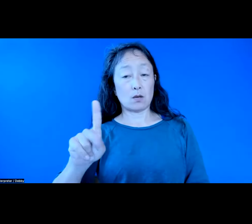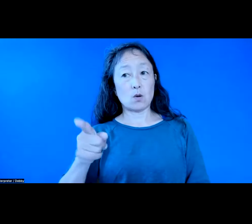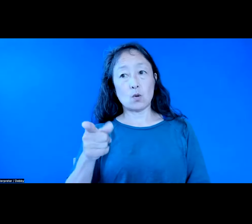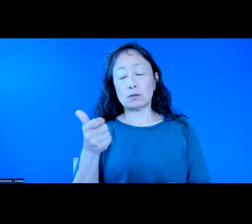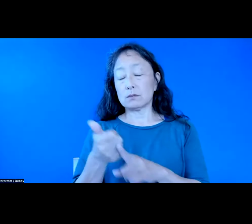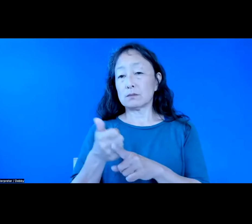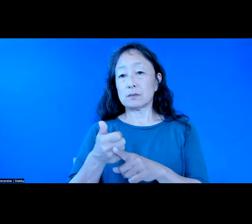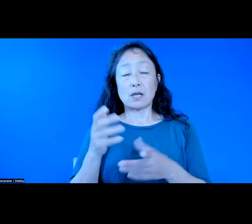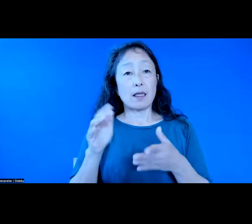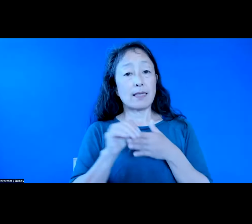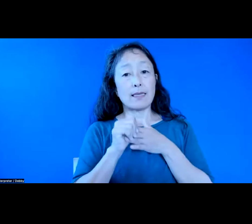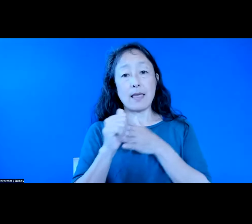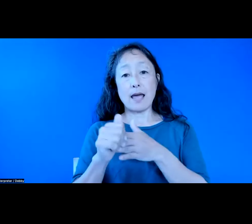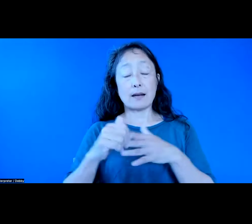beautiful